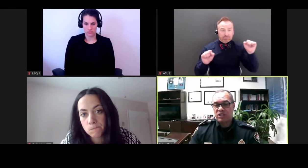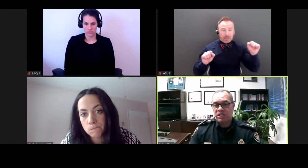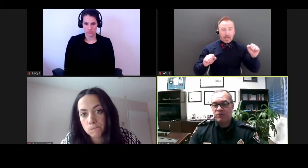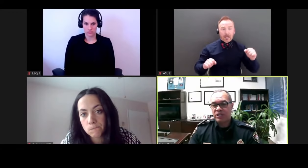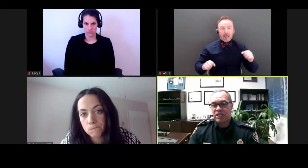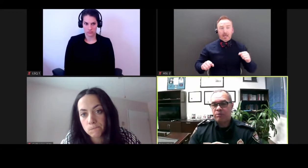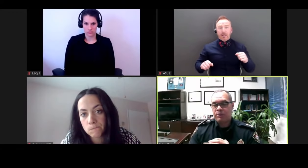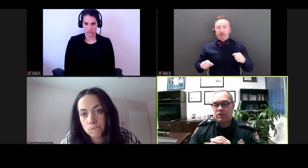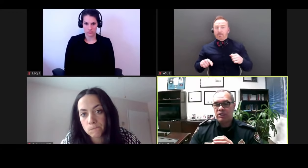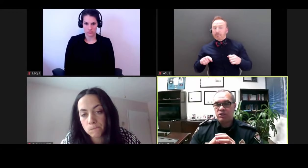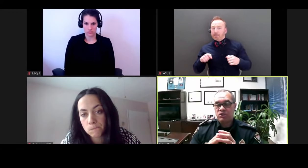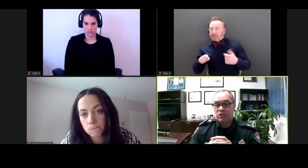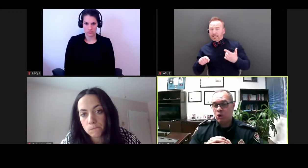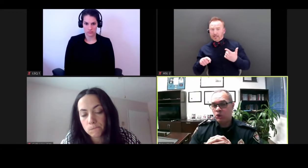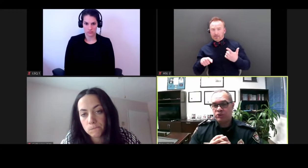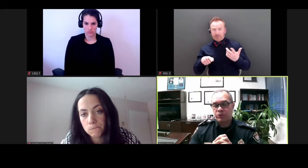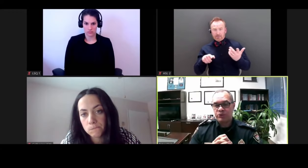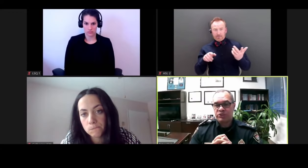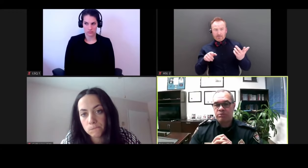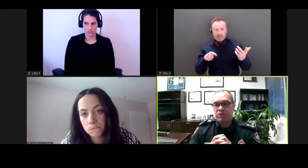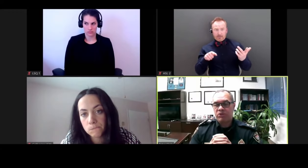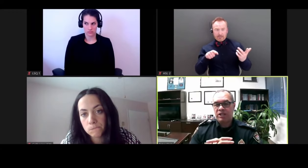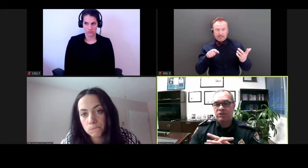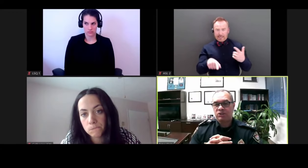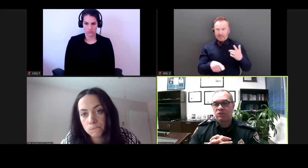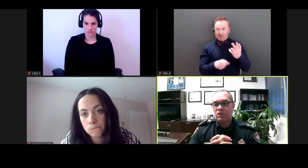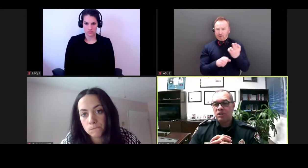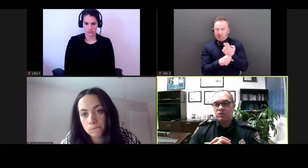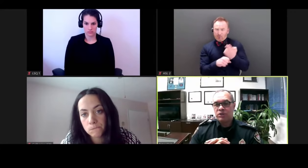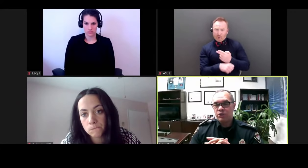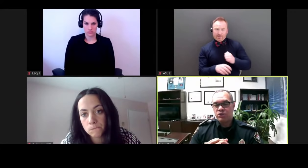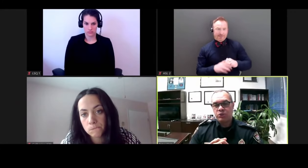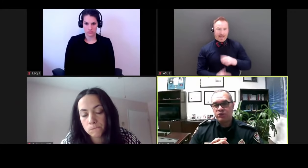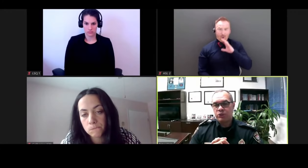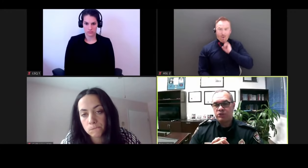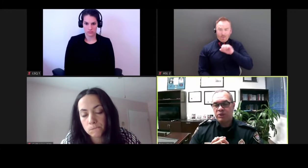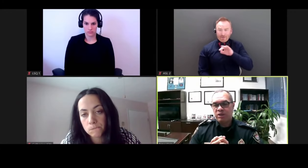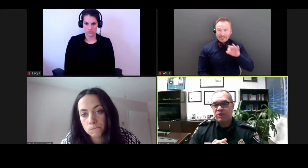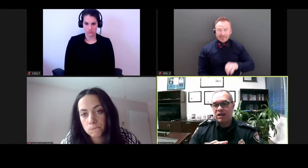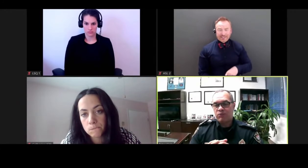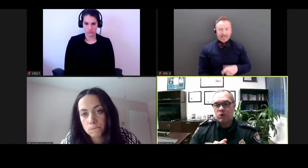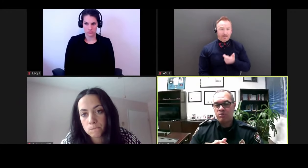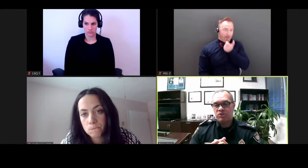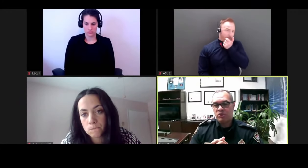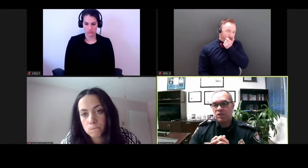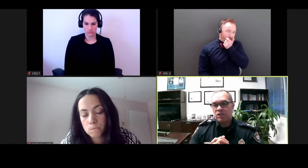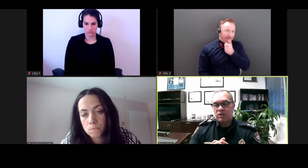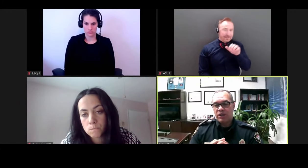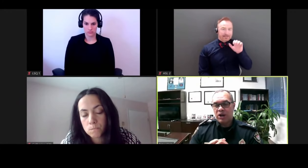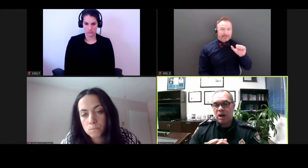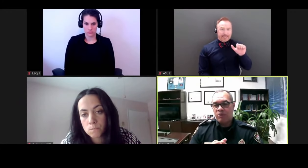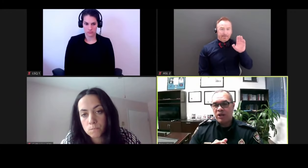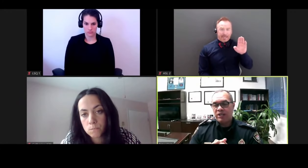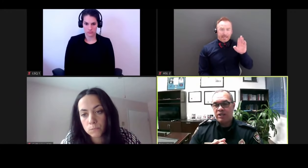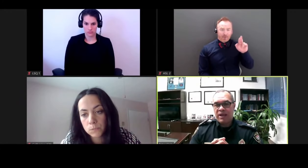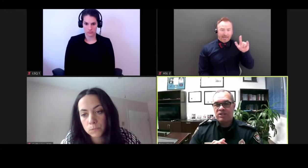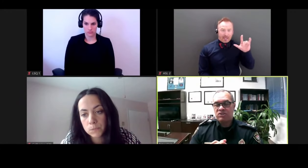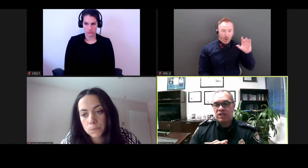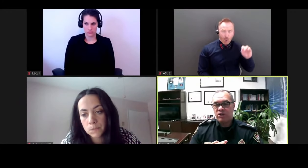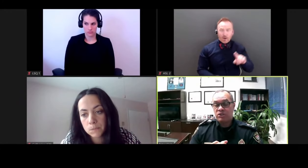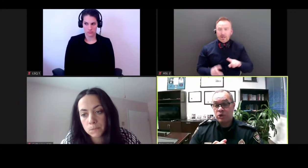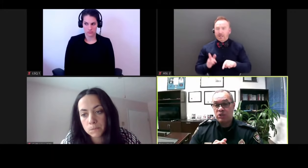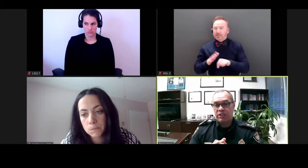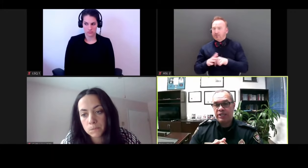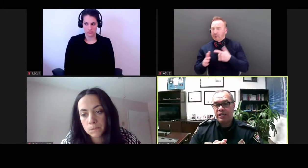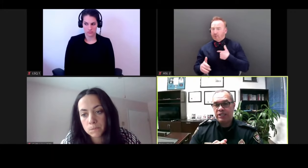is a significant capability using old school CB radios to new school social media platforms. They're operating command